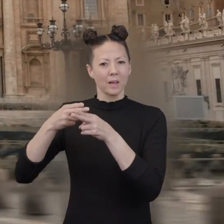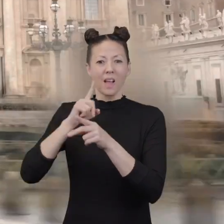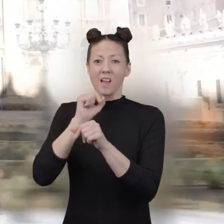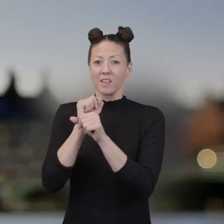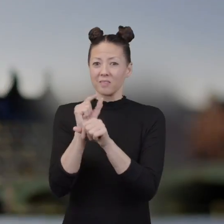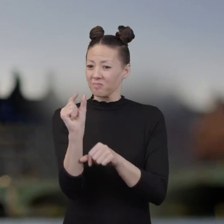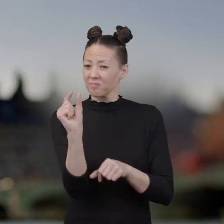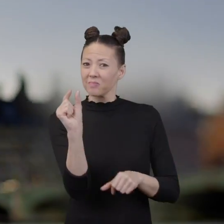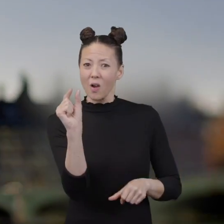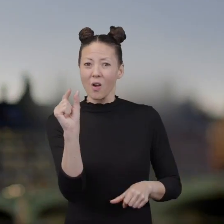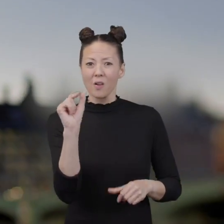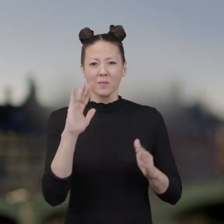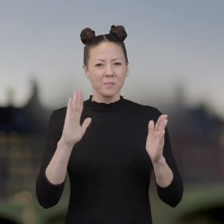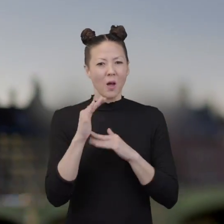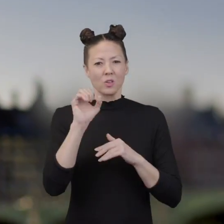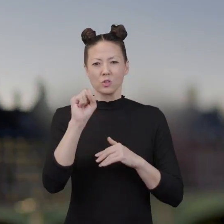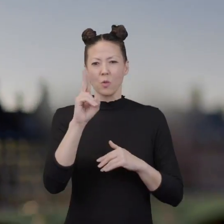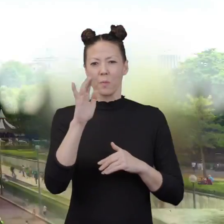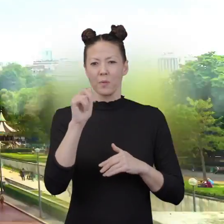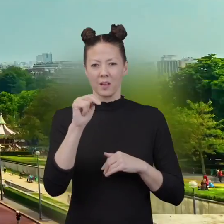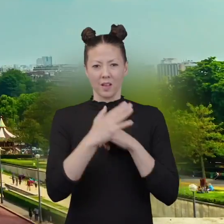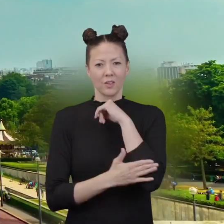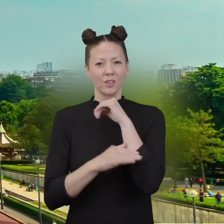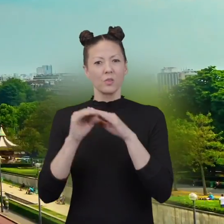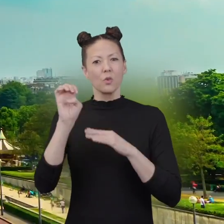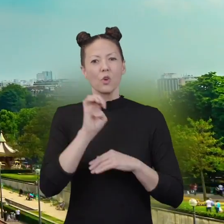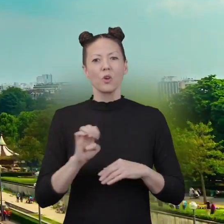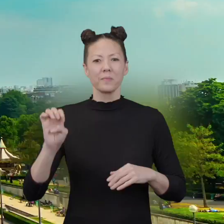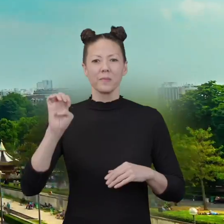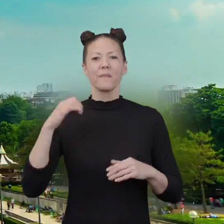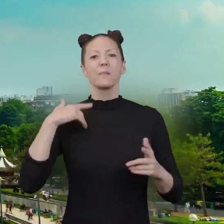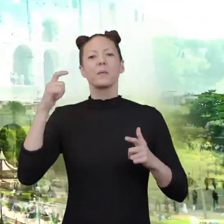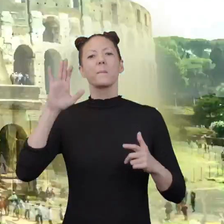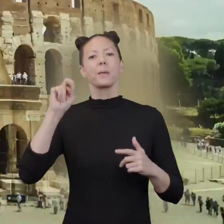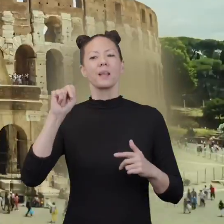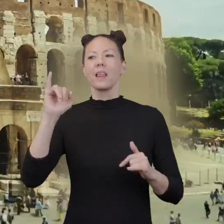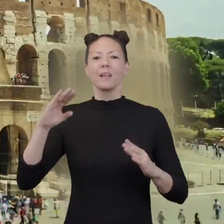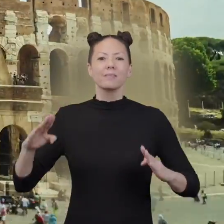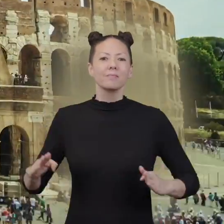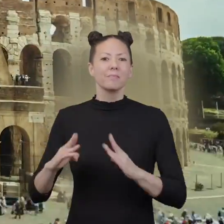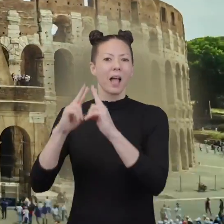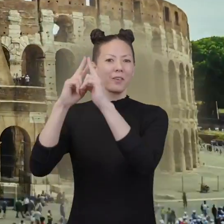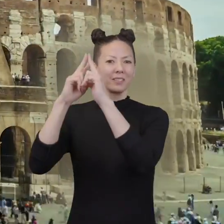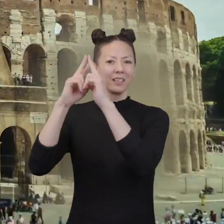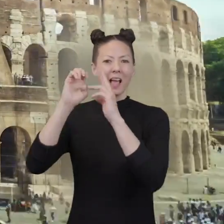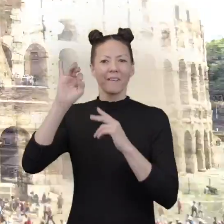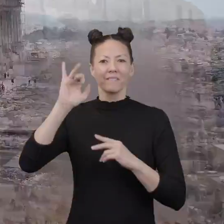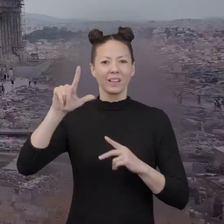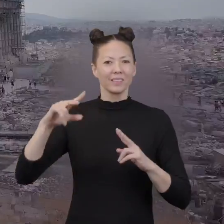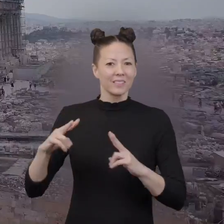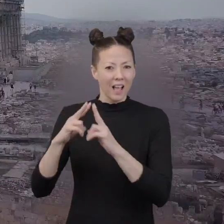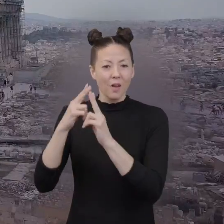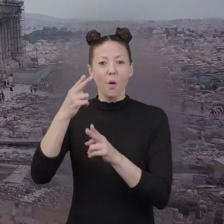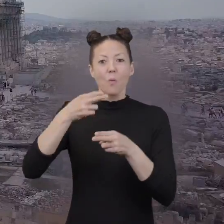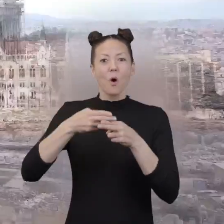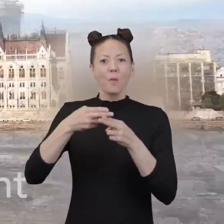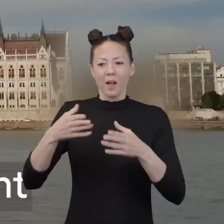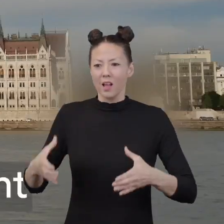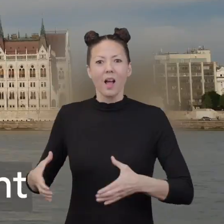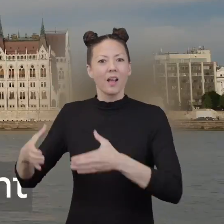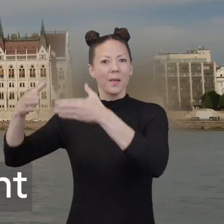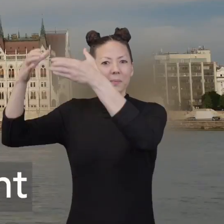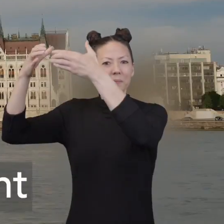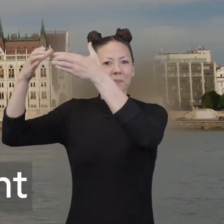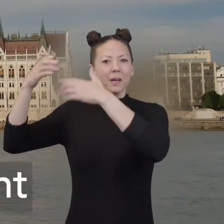neighborhood. Europe has Big Ben, the Eiffel Tower, the Roman Colosseum, the Parthenon,